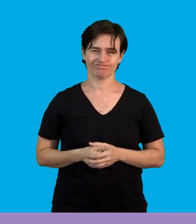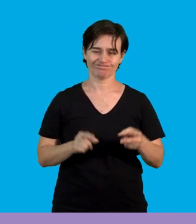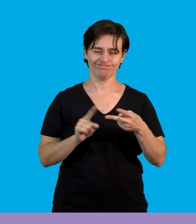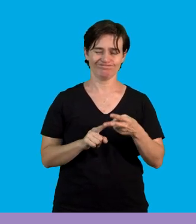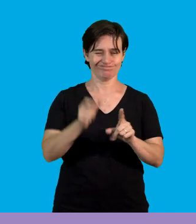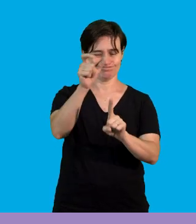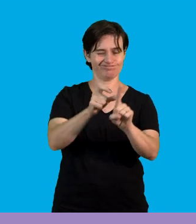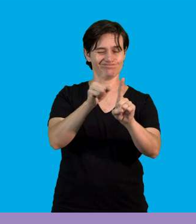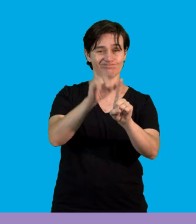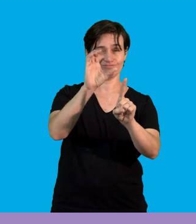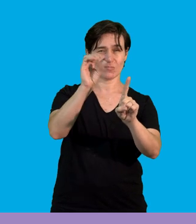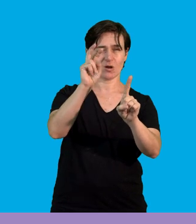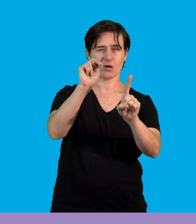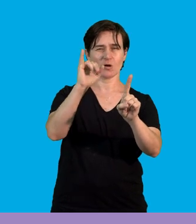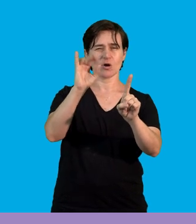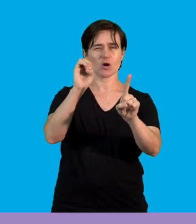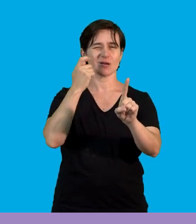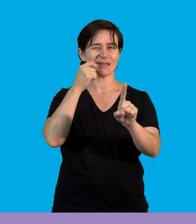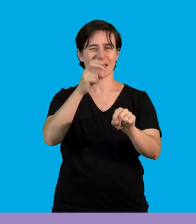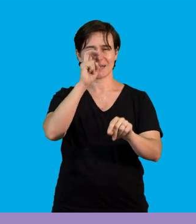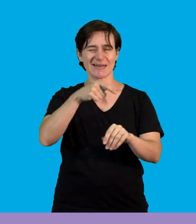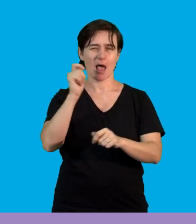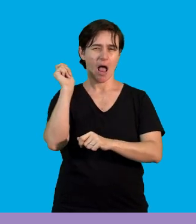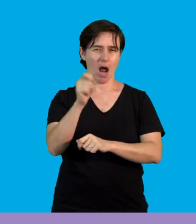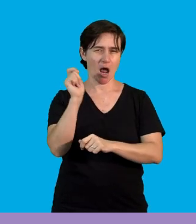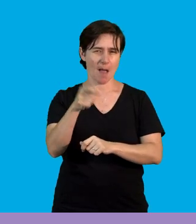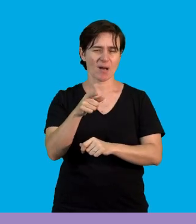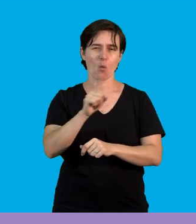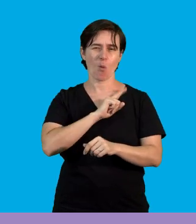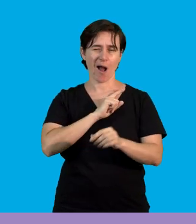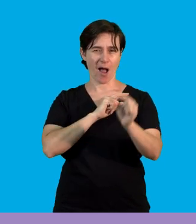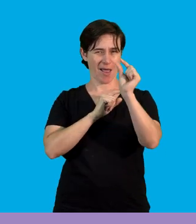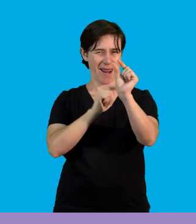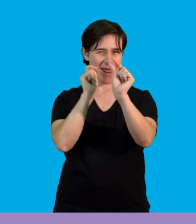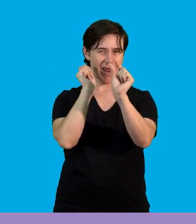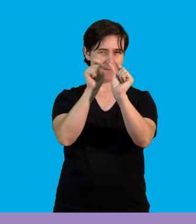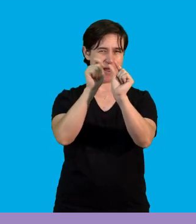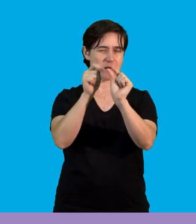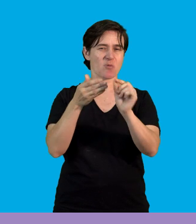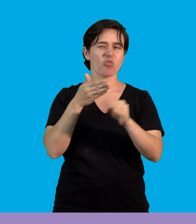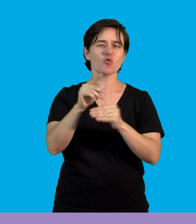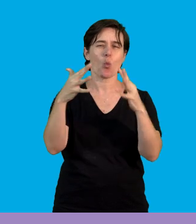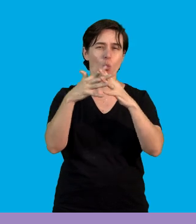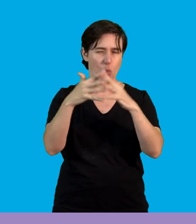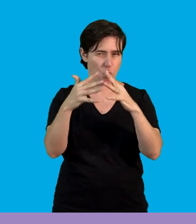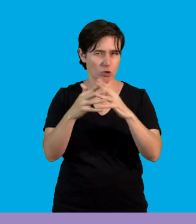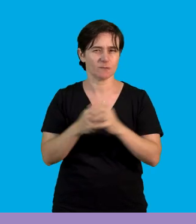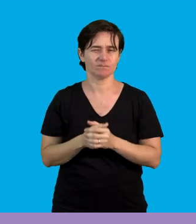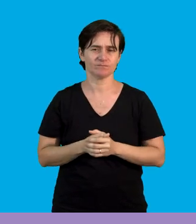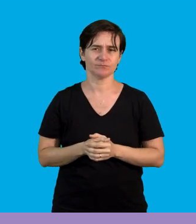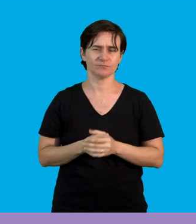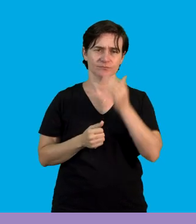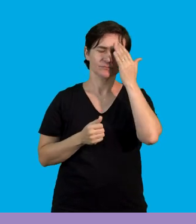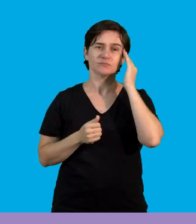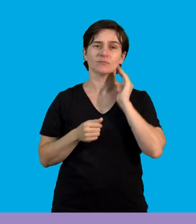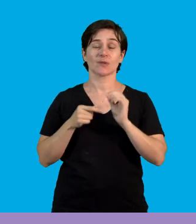Connie's dad needed a hammer to hammer a nail through a piece of wood that was